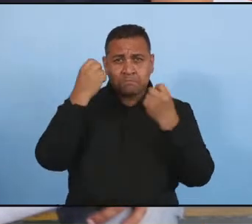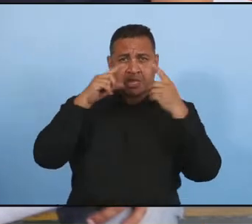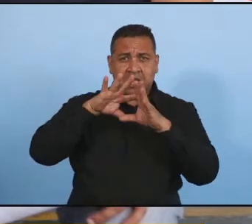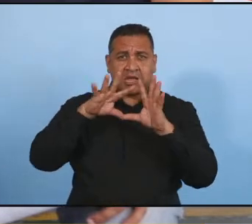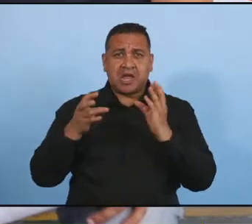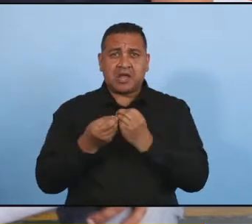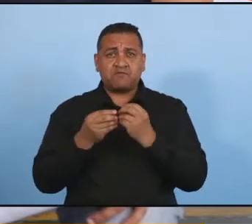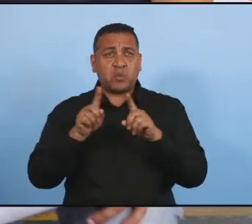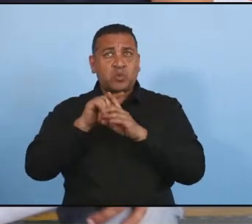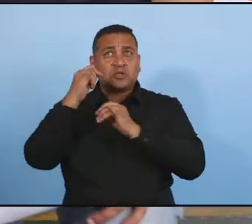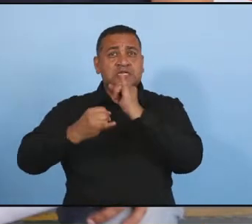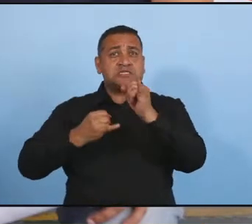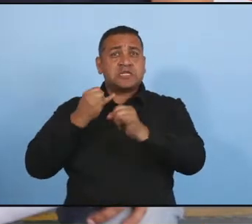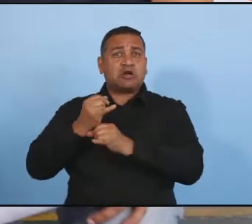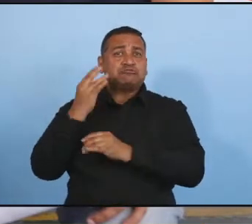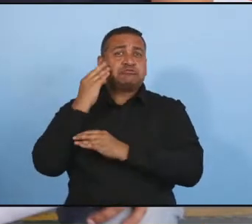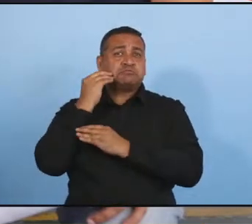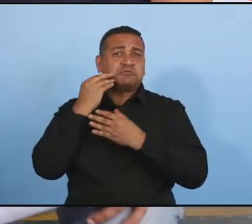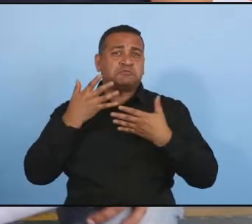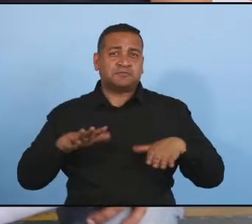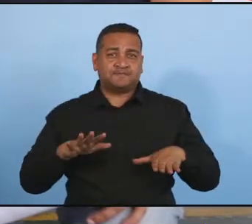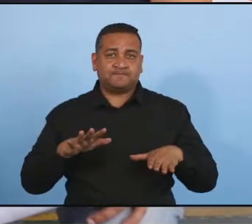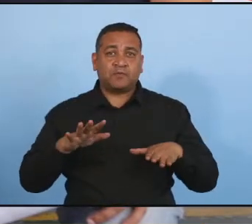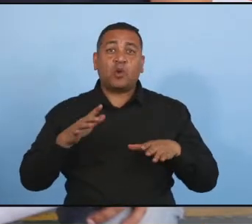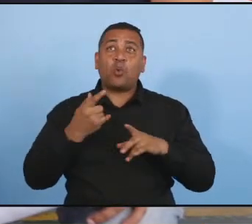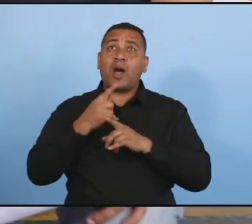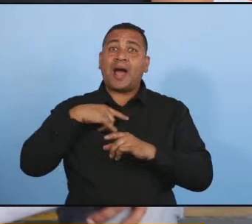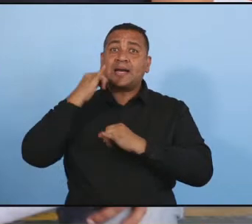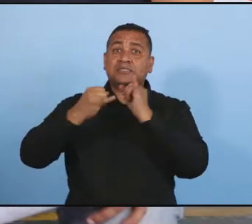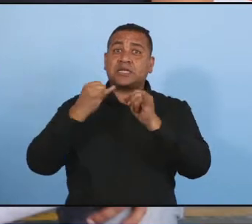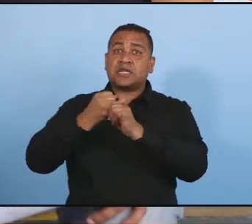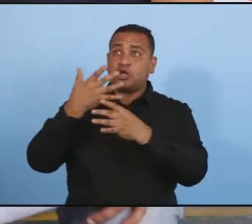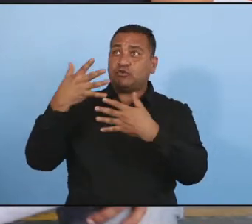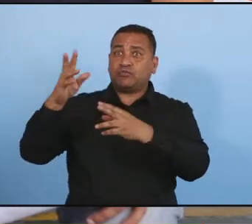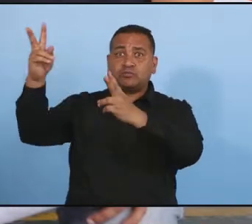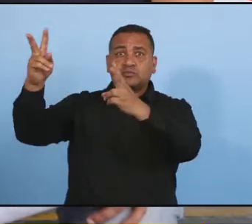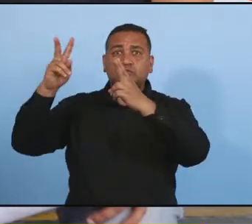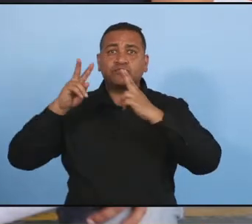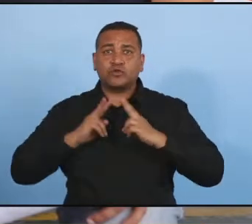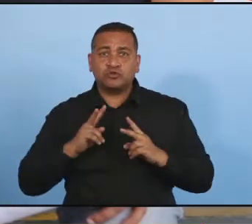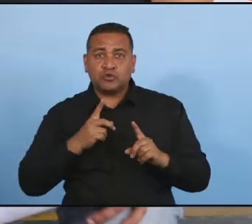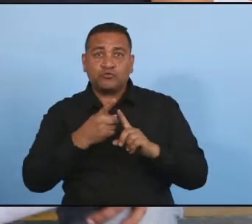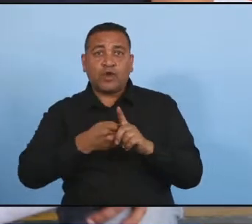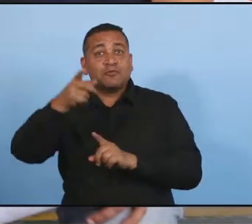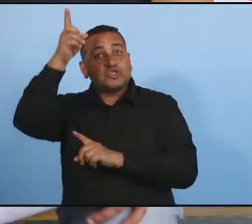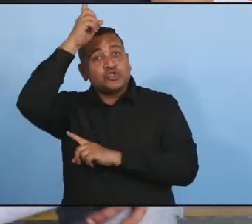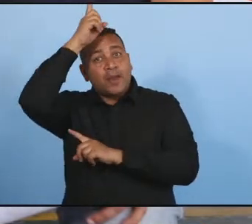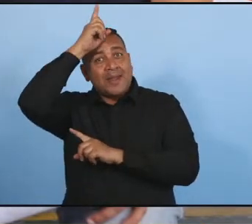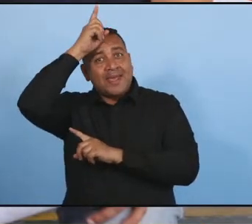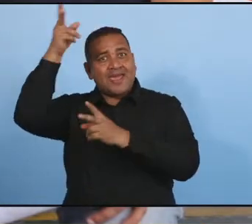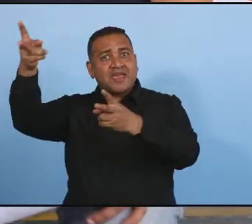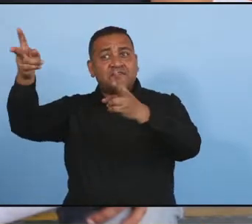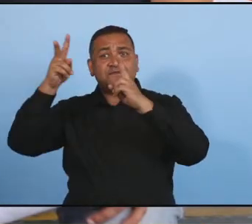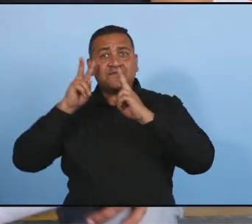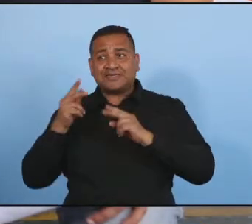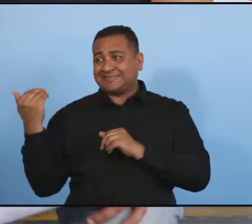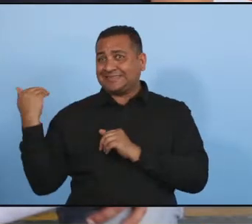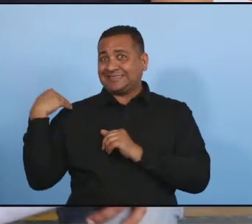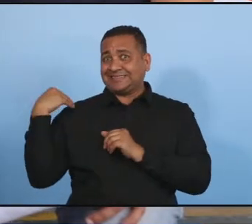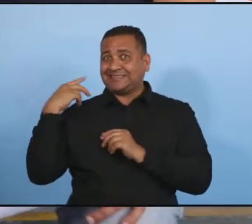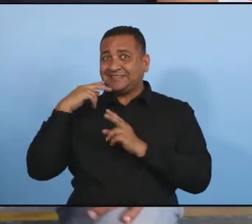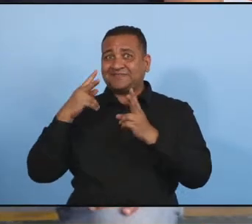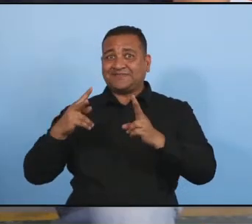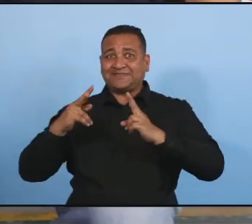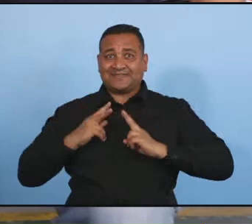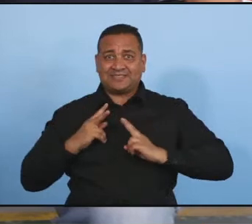had another visit yesterday from a German delegation. Oh, wow. And they are looking at setting up a competition